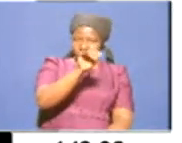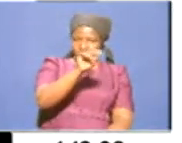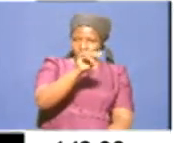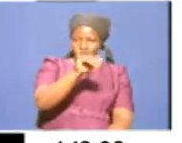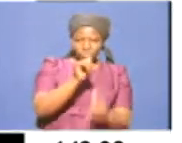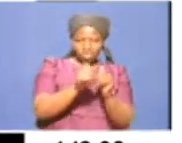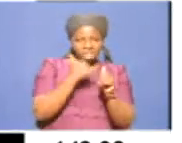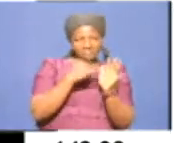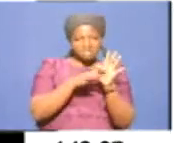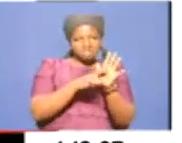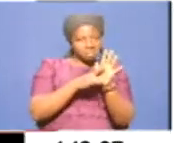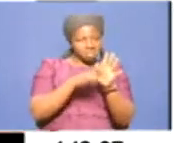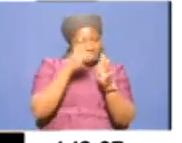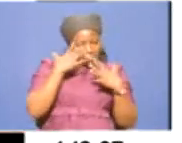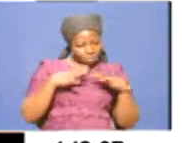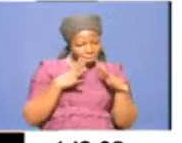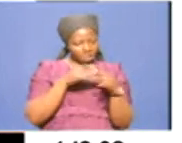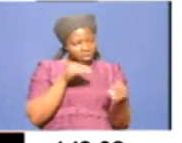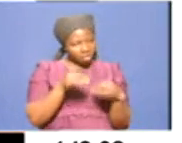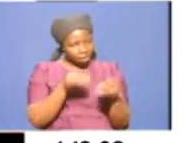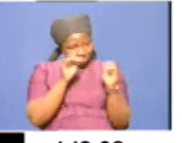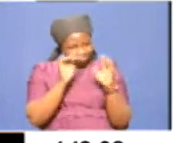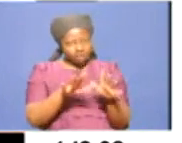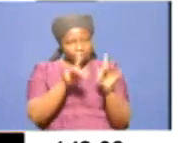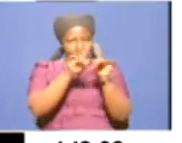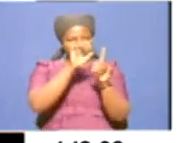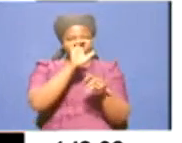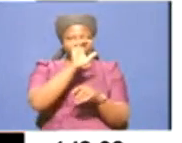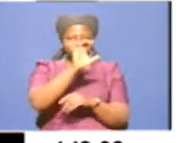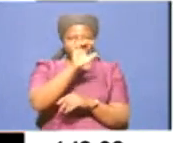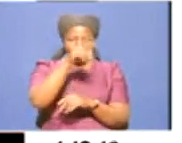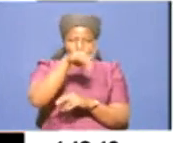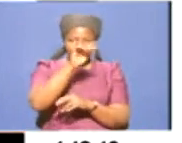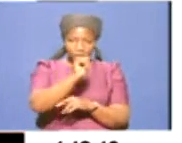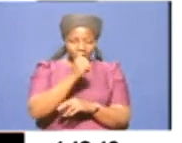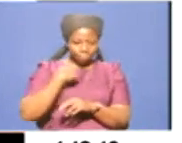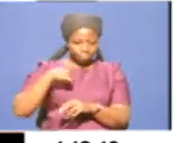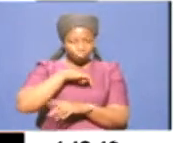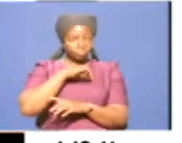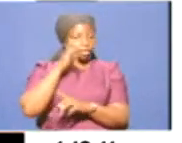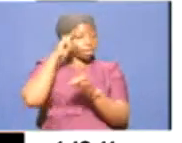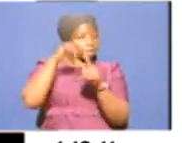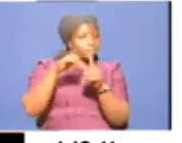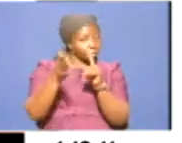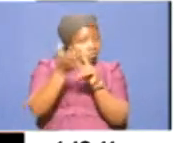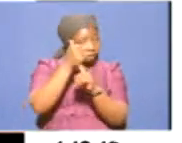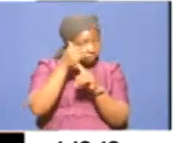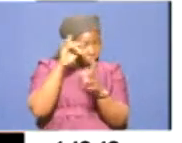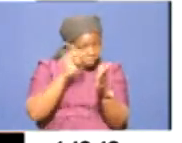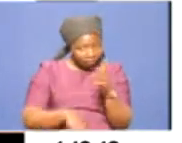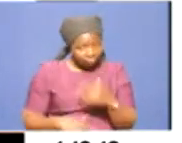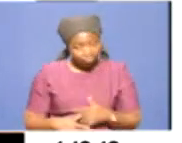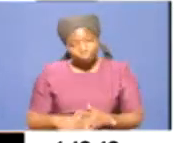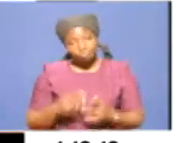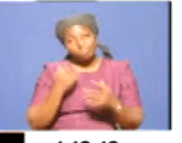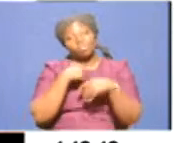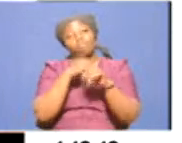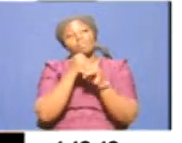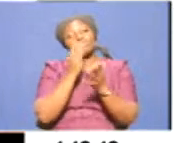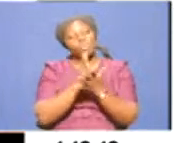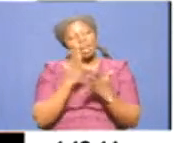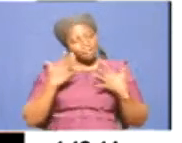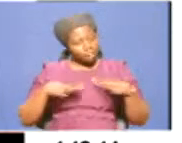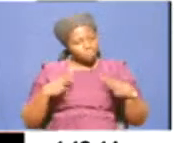with disabilities, even in CPA. What we want to achieve as a Commonwealth clarion call is to ensure that persons with